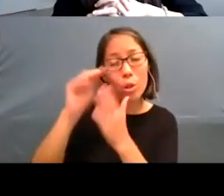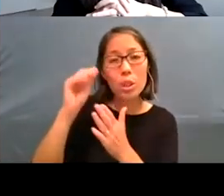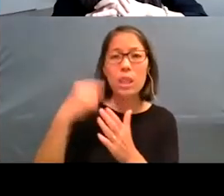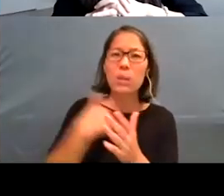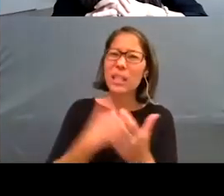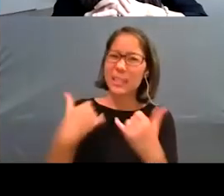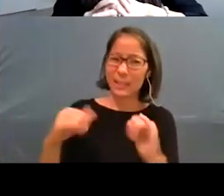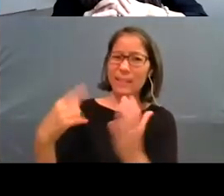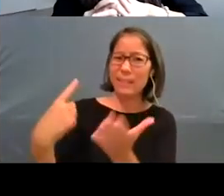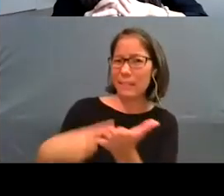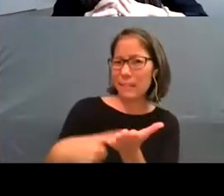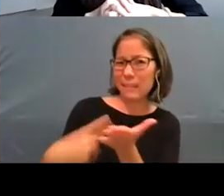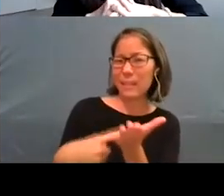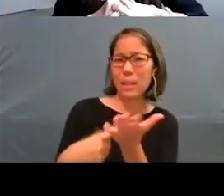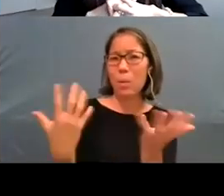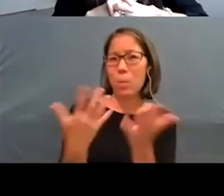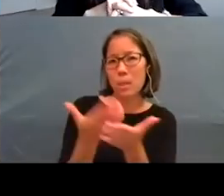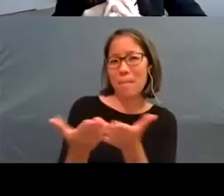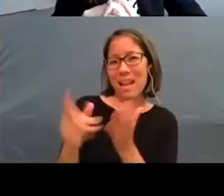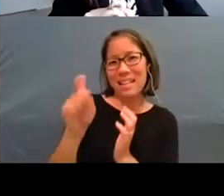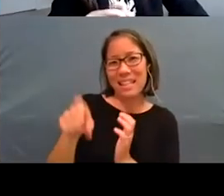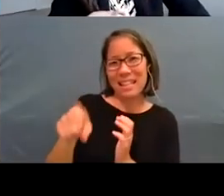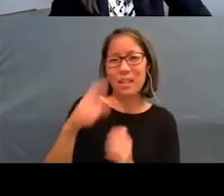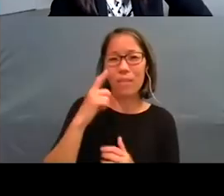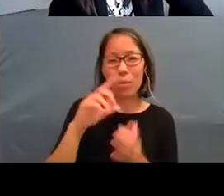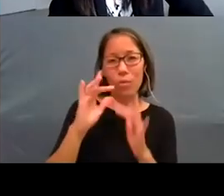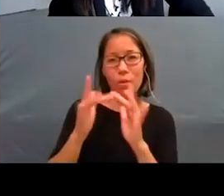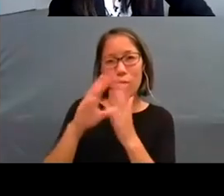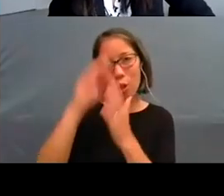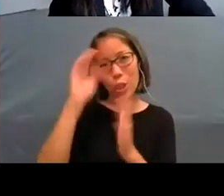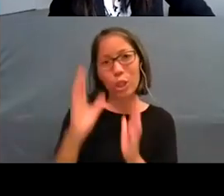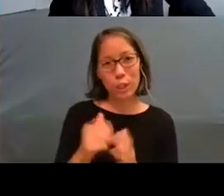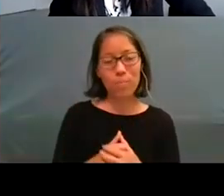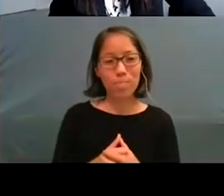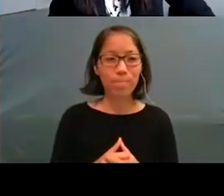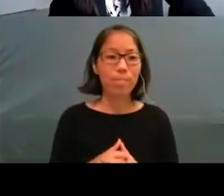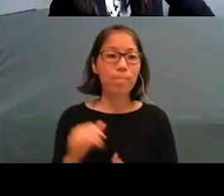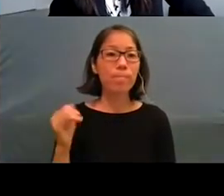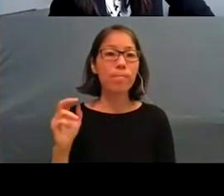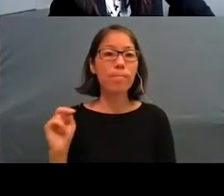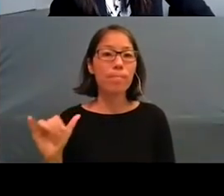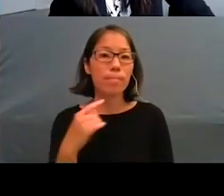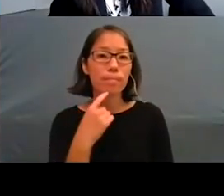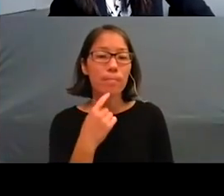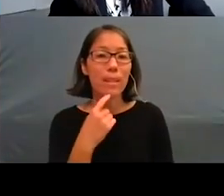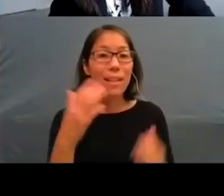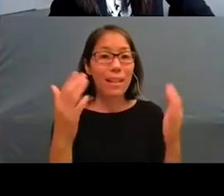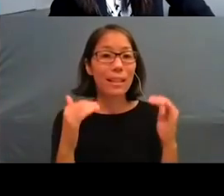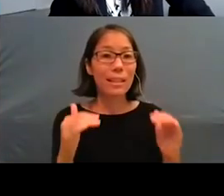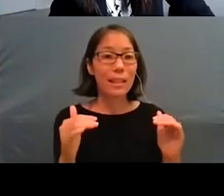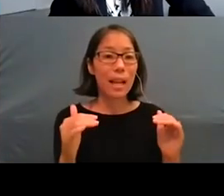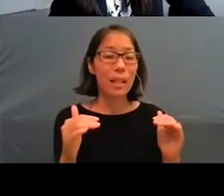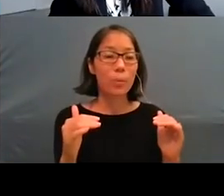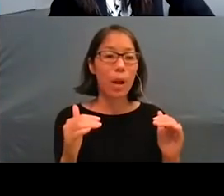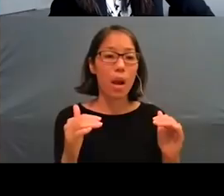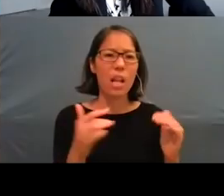those supply needs might be for a virtual learner. This next one's a question about a concern for students who may have